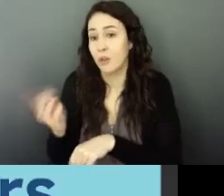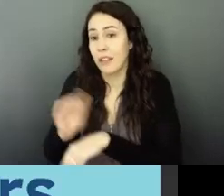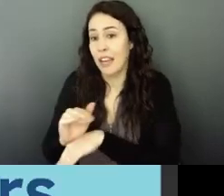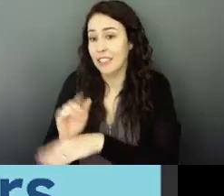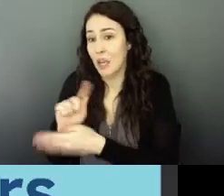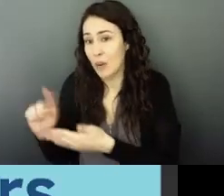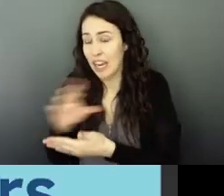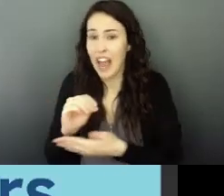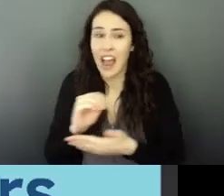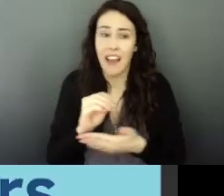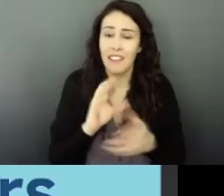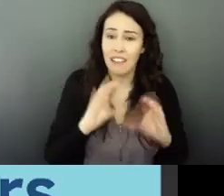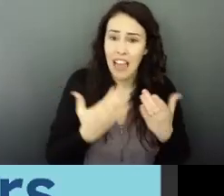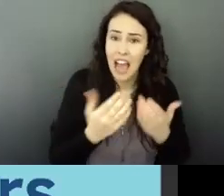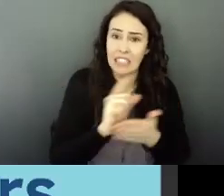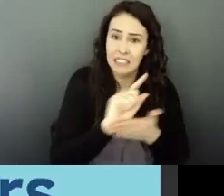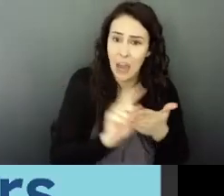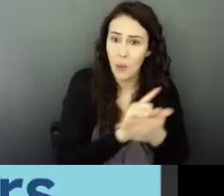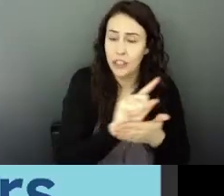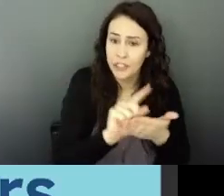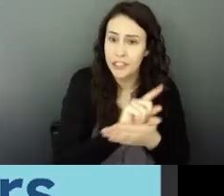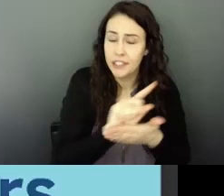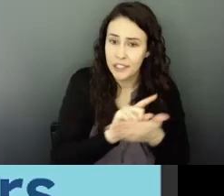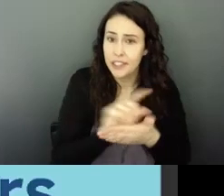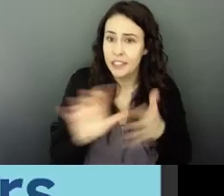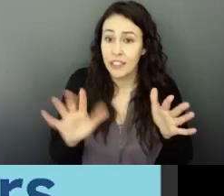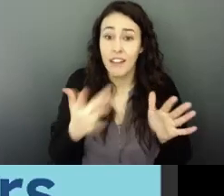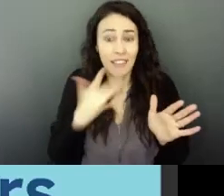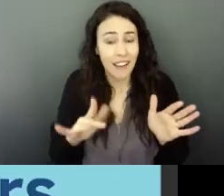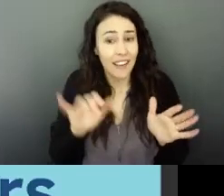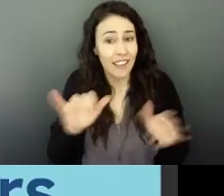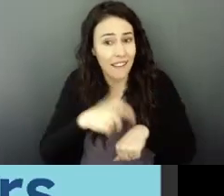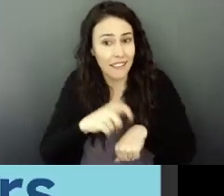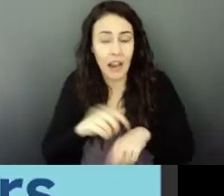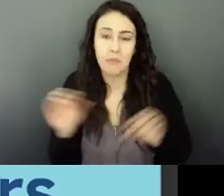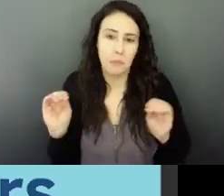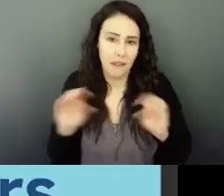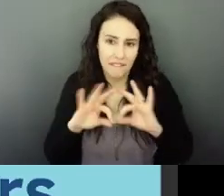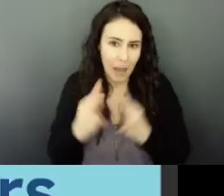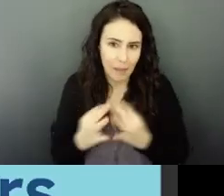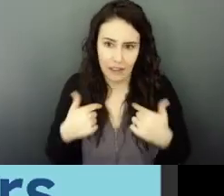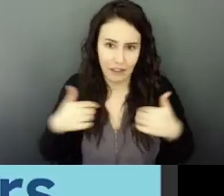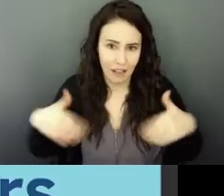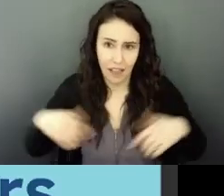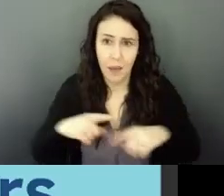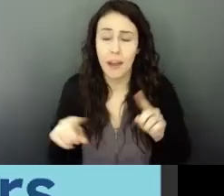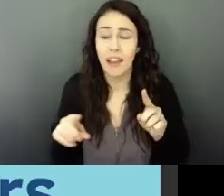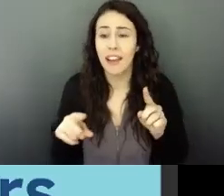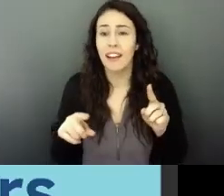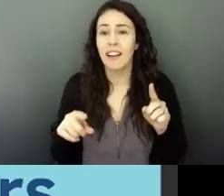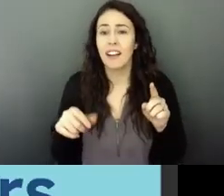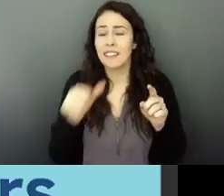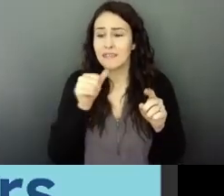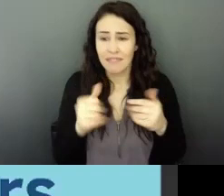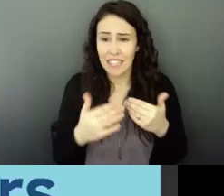at a time. And luckily I didn't have a family then, but it was not convenient. And I did not